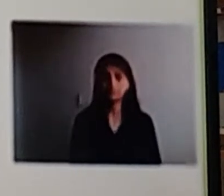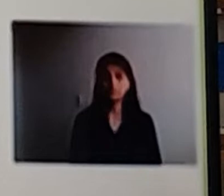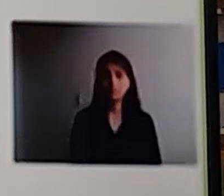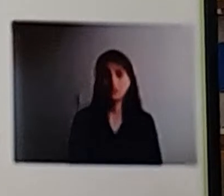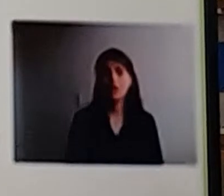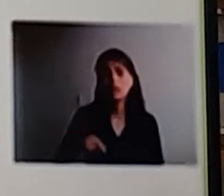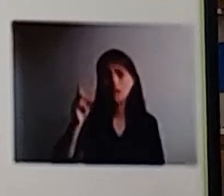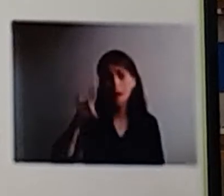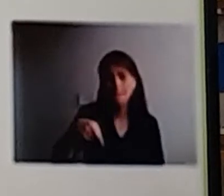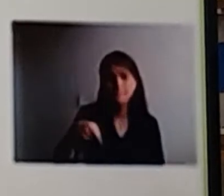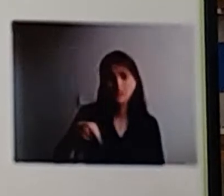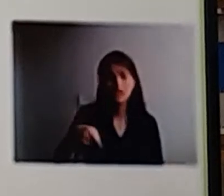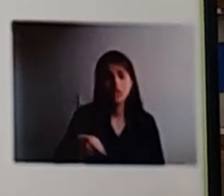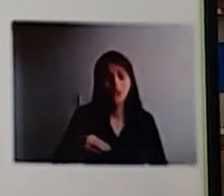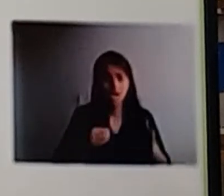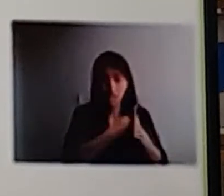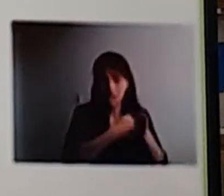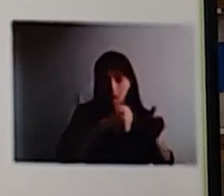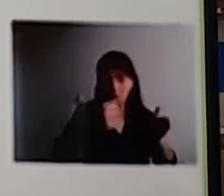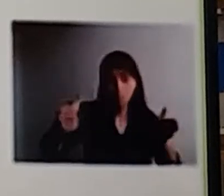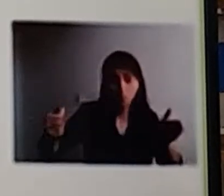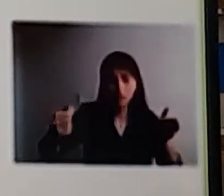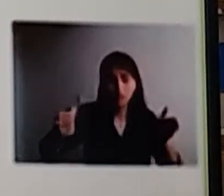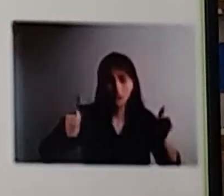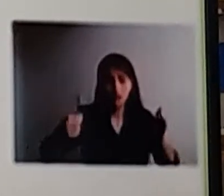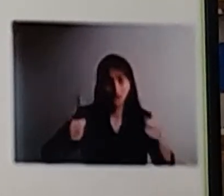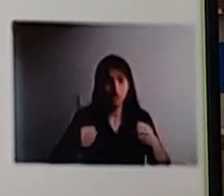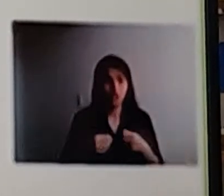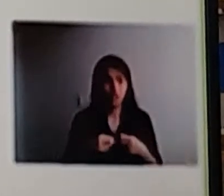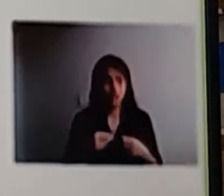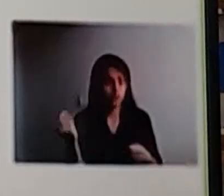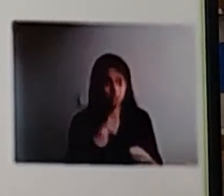be 7 seconds.